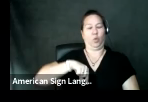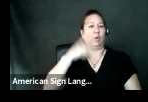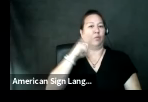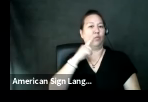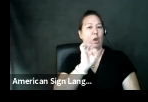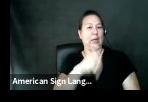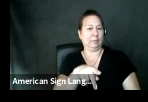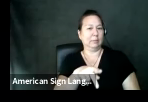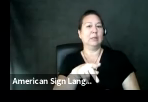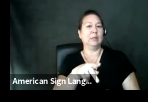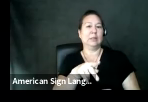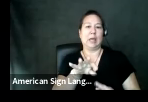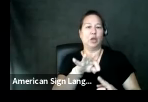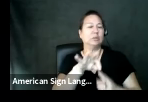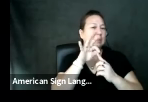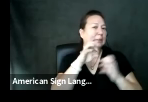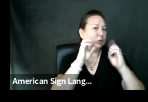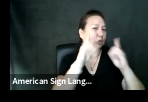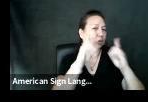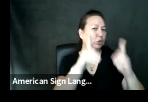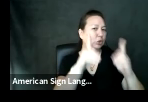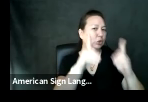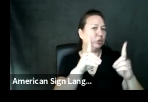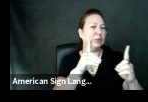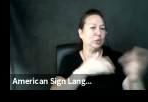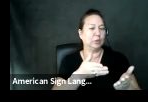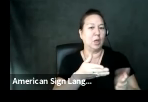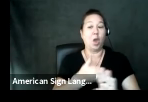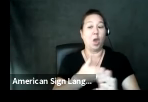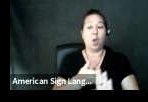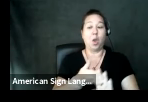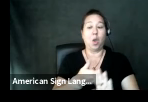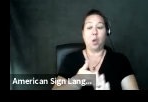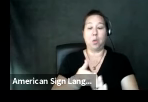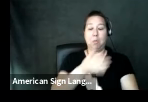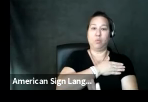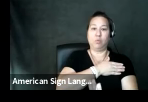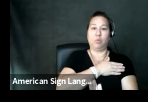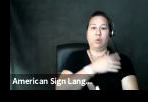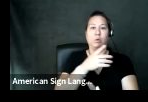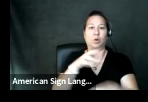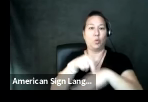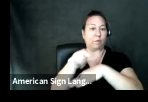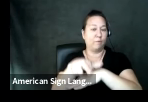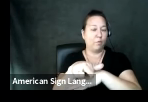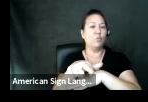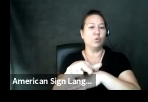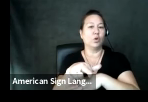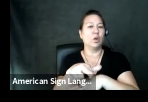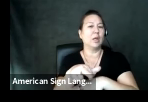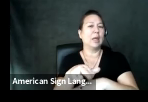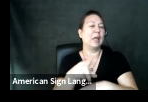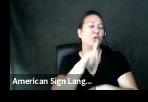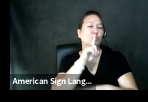succeed. Prior to a referral for a special education assessment, it's important that general